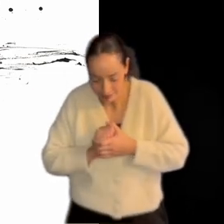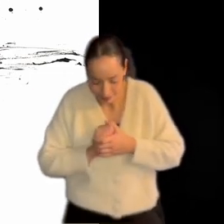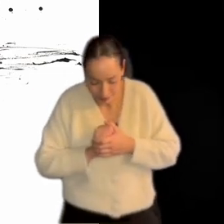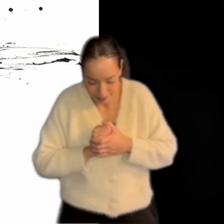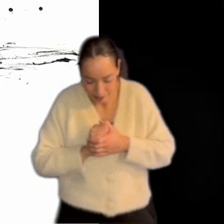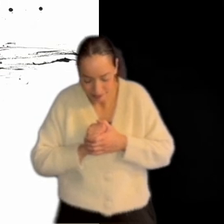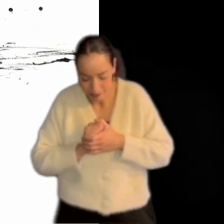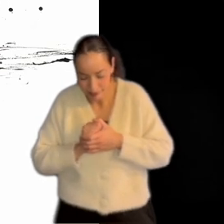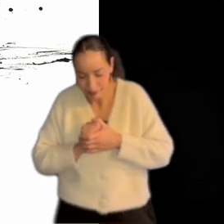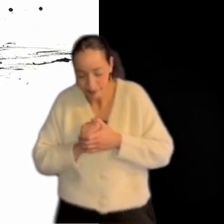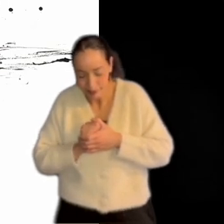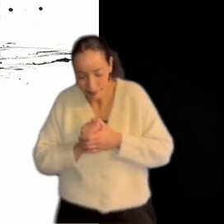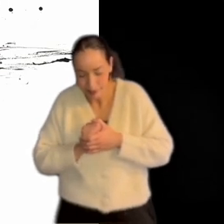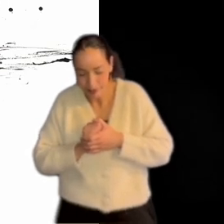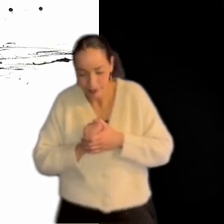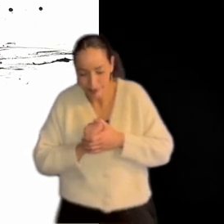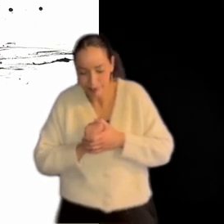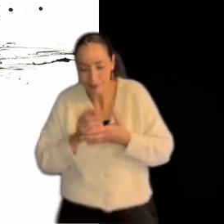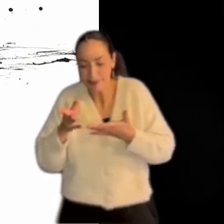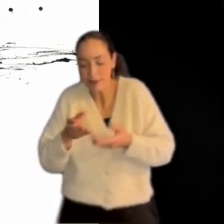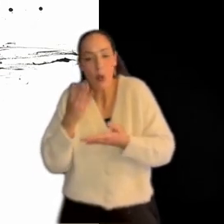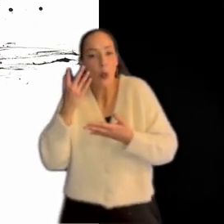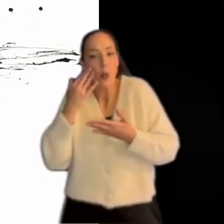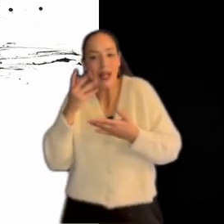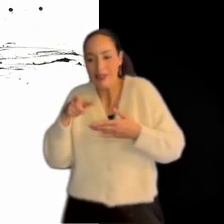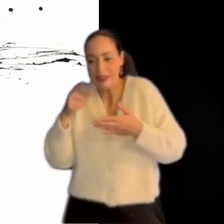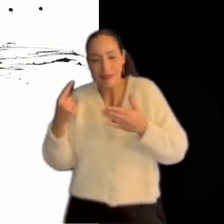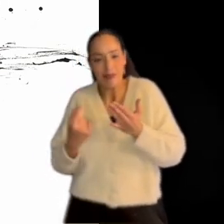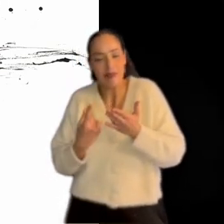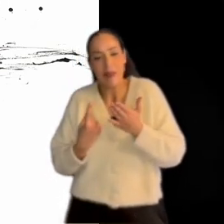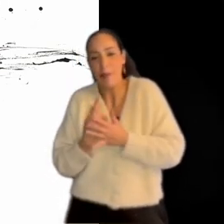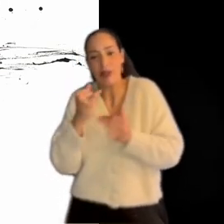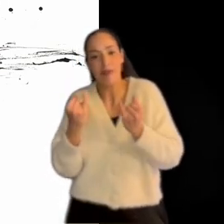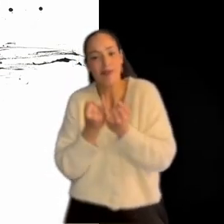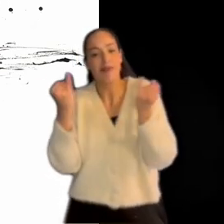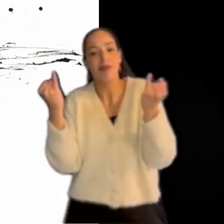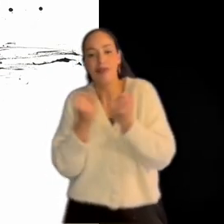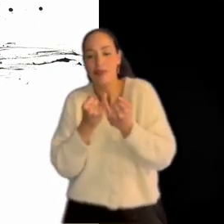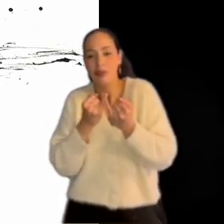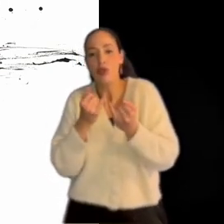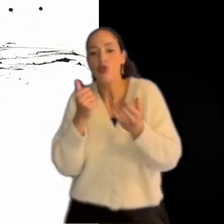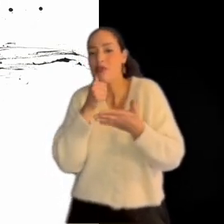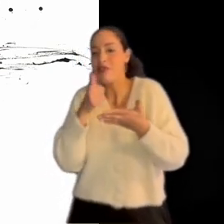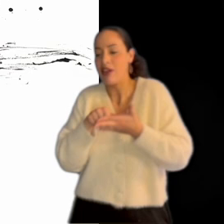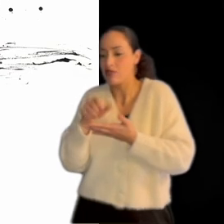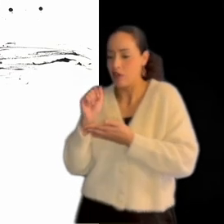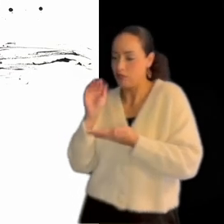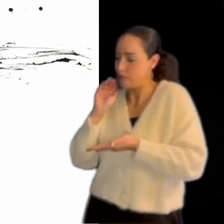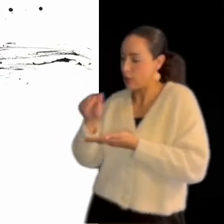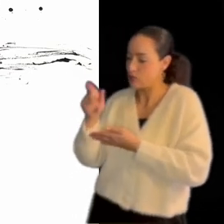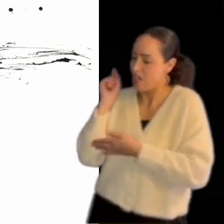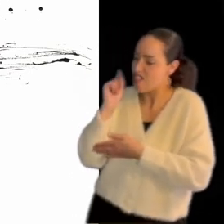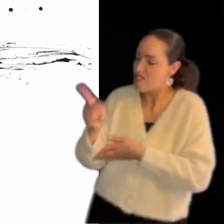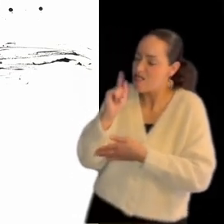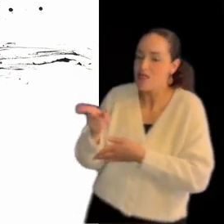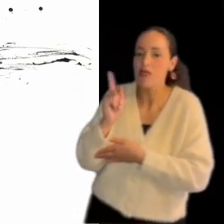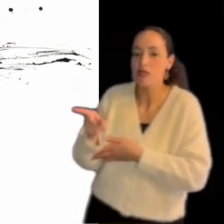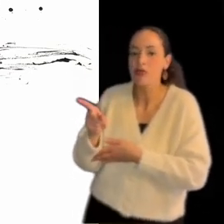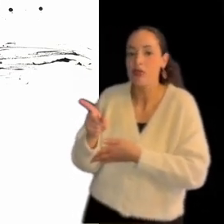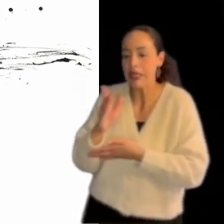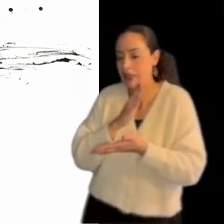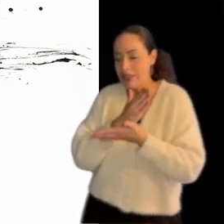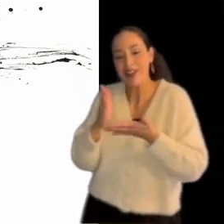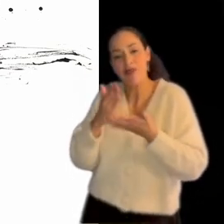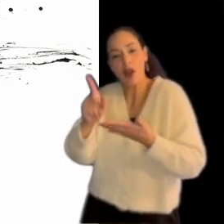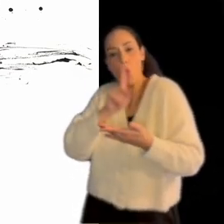transgressions initiated a process of warnings being delivered via a letter, outlining why they were being received and the consequences of continuing